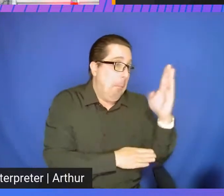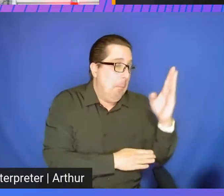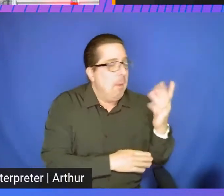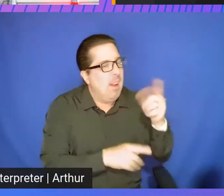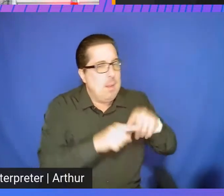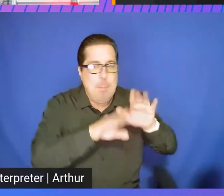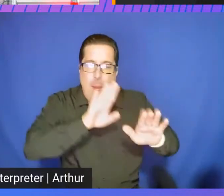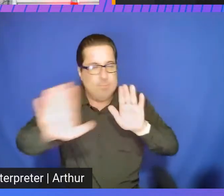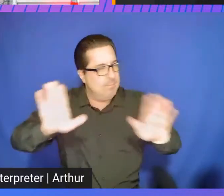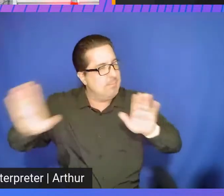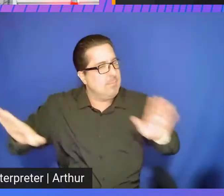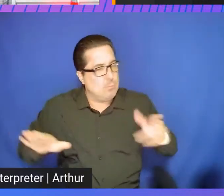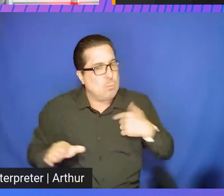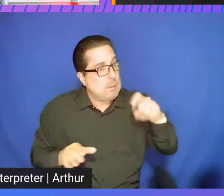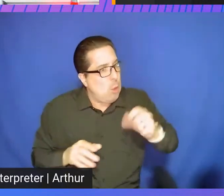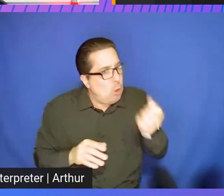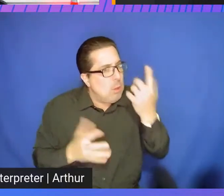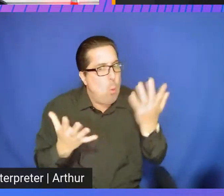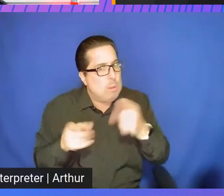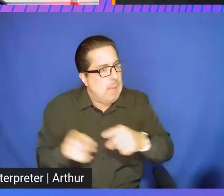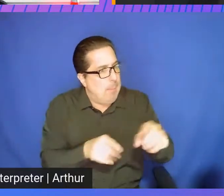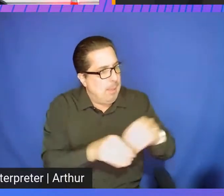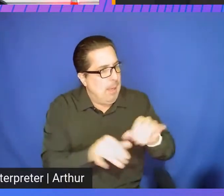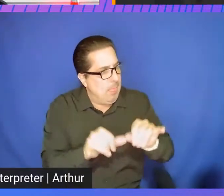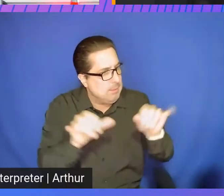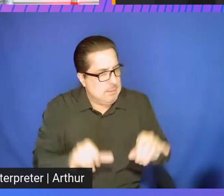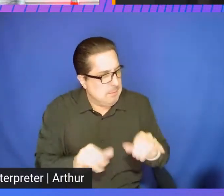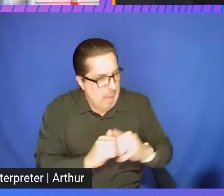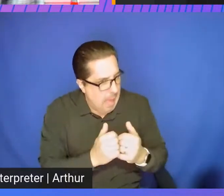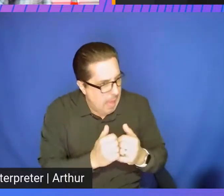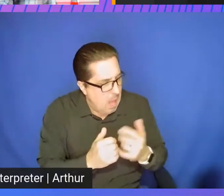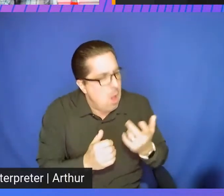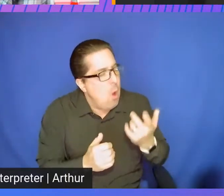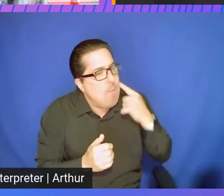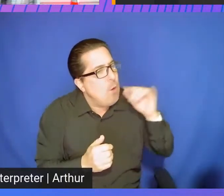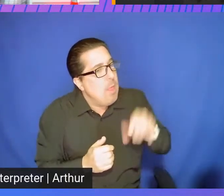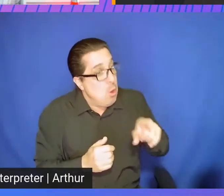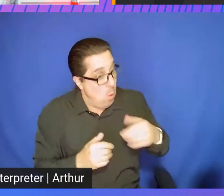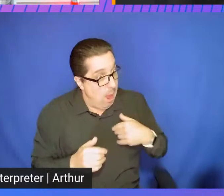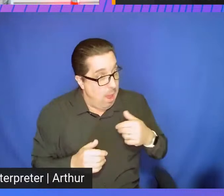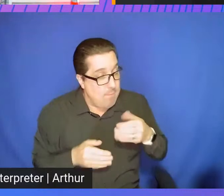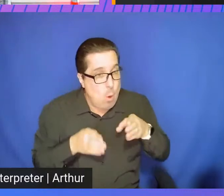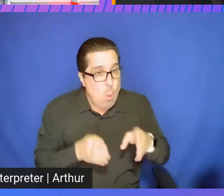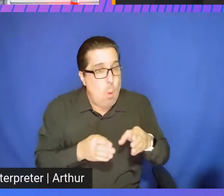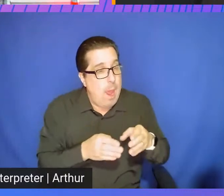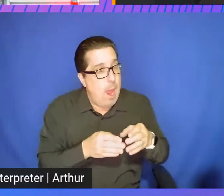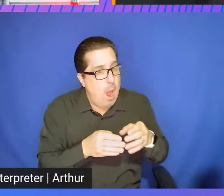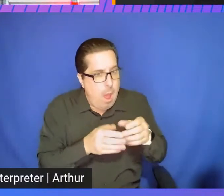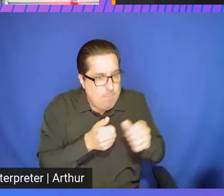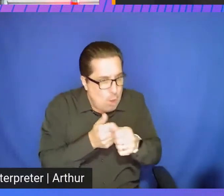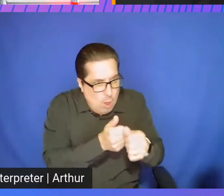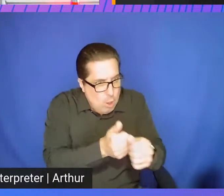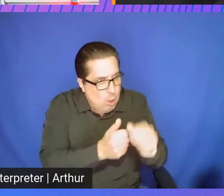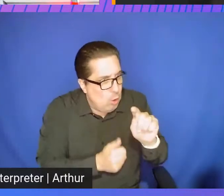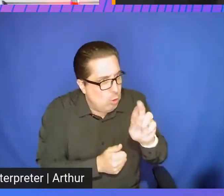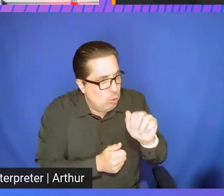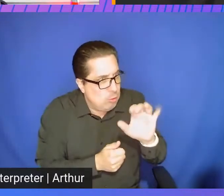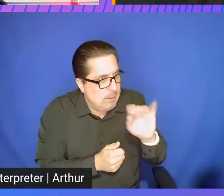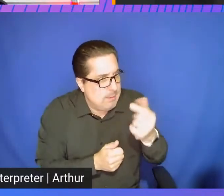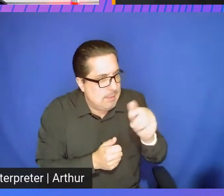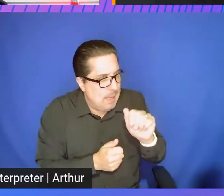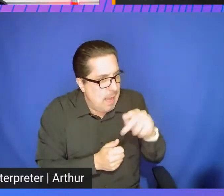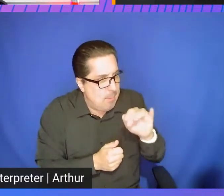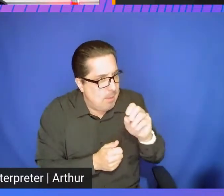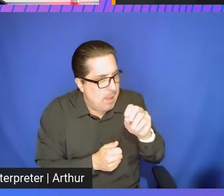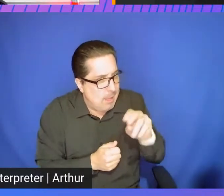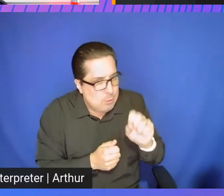what's happening in the system. So for that, you have a way of tracing application calls, flows.